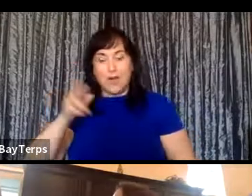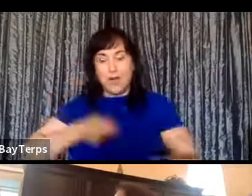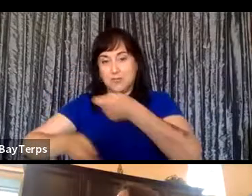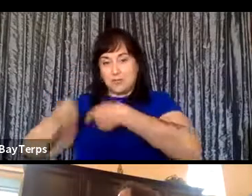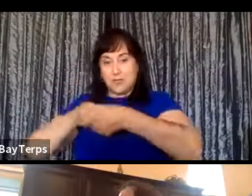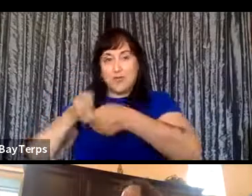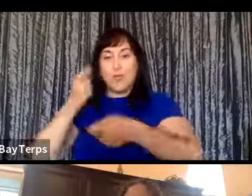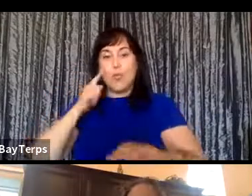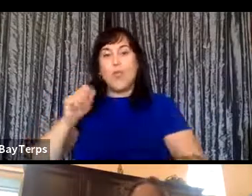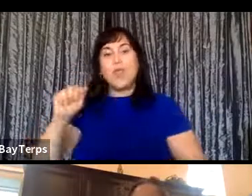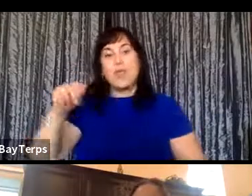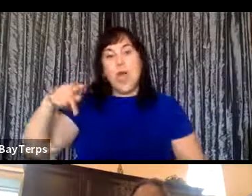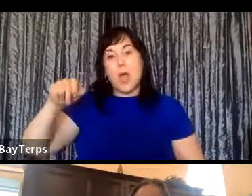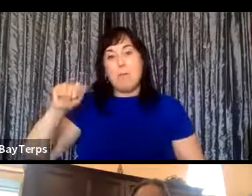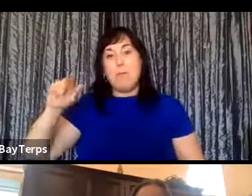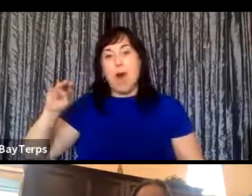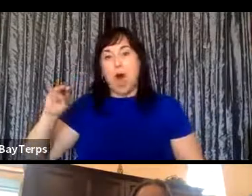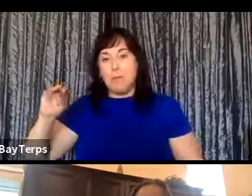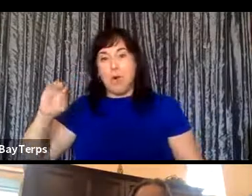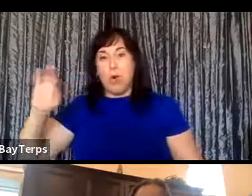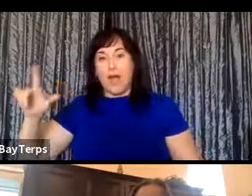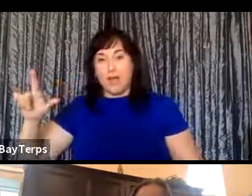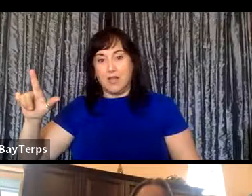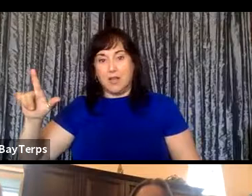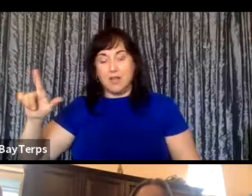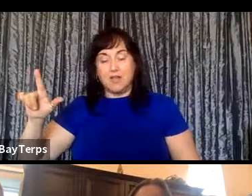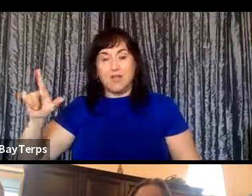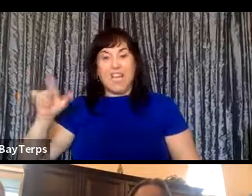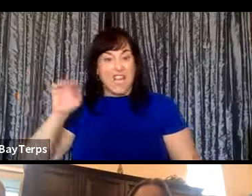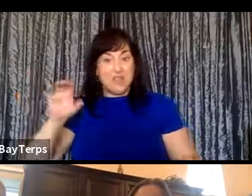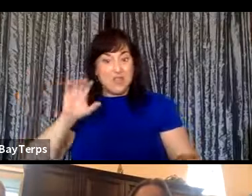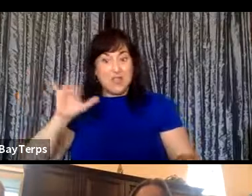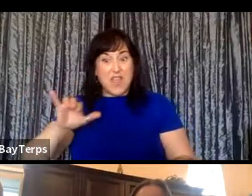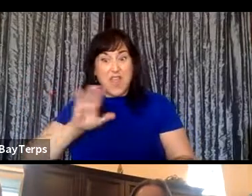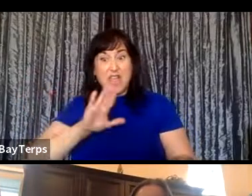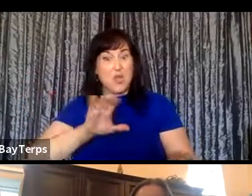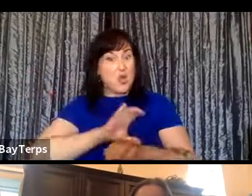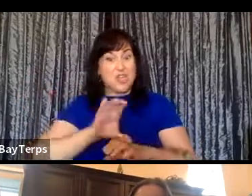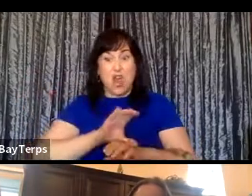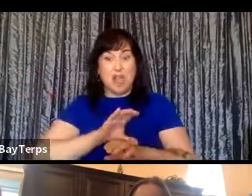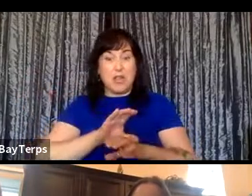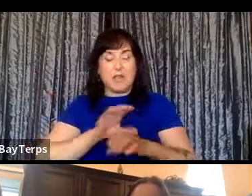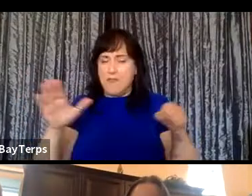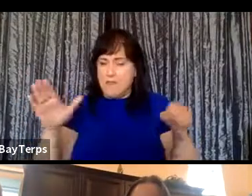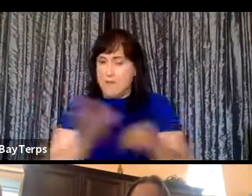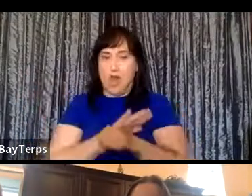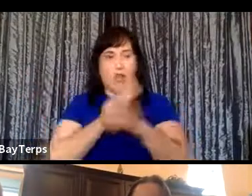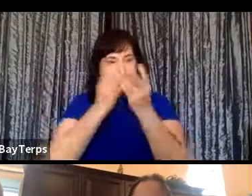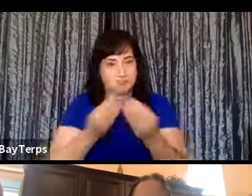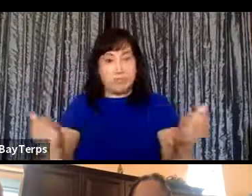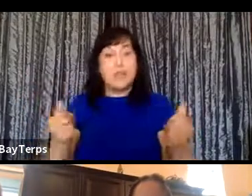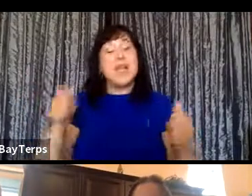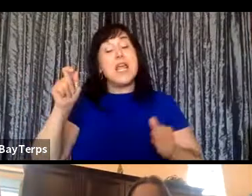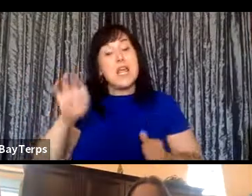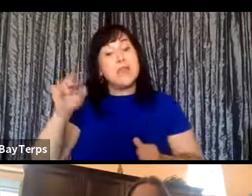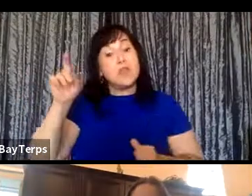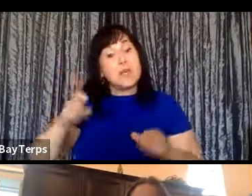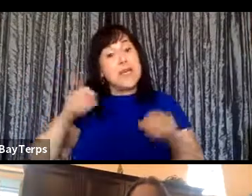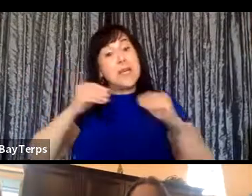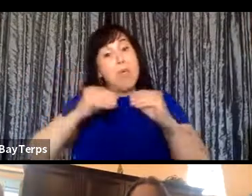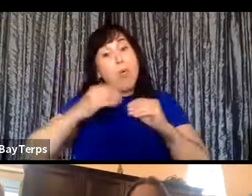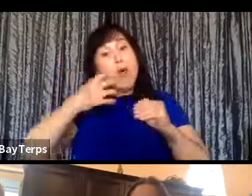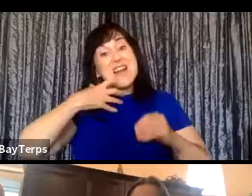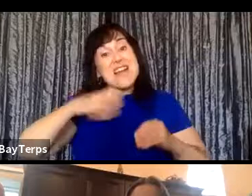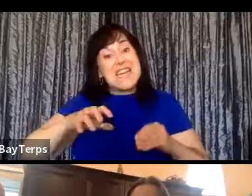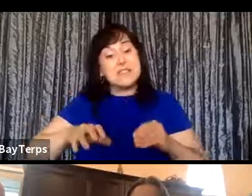even on this first blast, your chocolate will be completely melted through. If it needs a little bit more heat, what I want you to do is put it back in the microwave. If